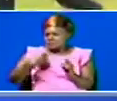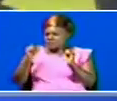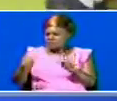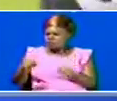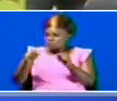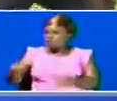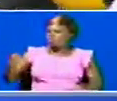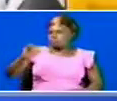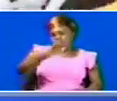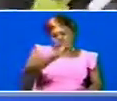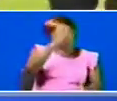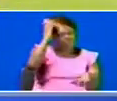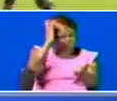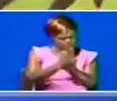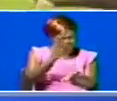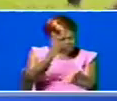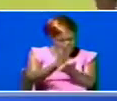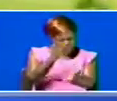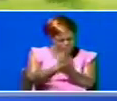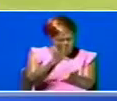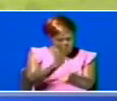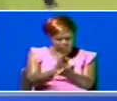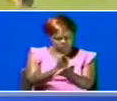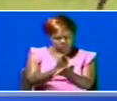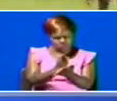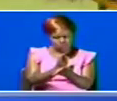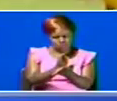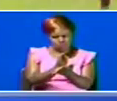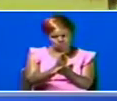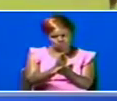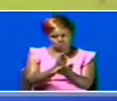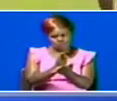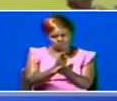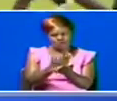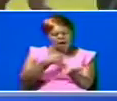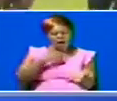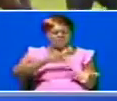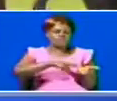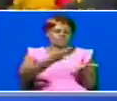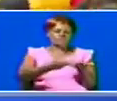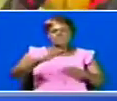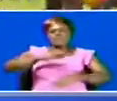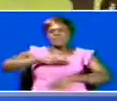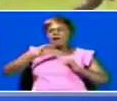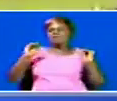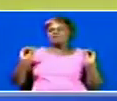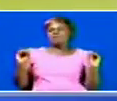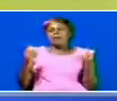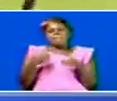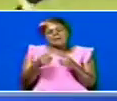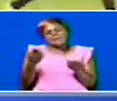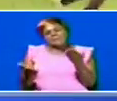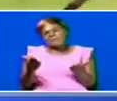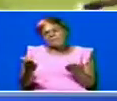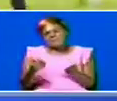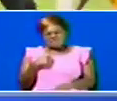go, I'm telling you for free that without government support, there's no way we would have taken the team to Dubai. All right, but there seems to be